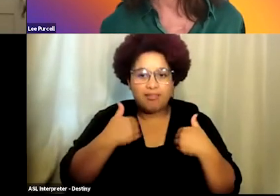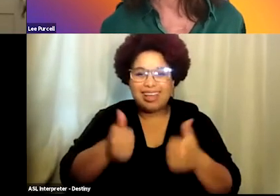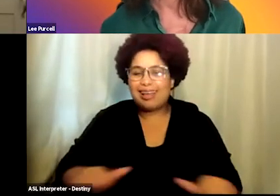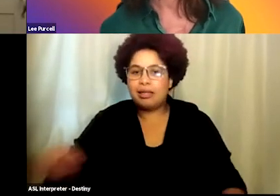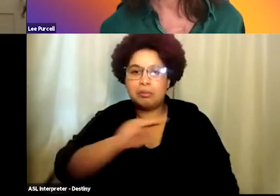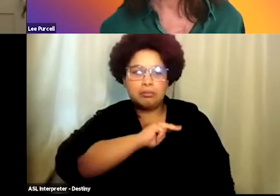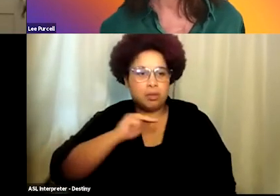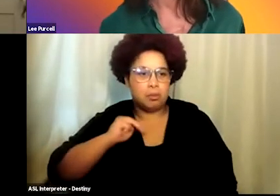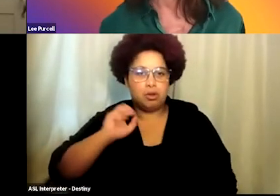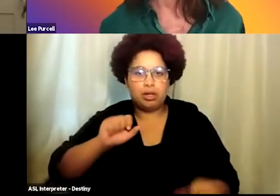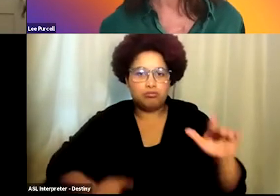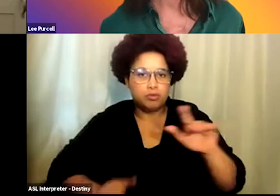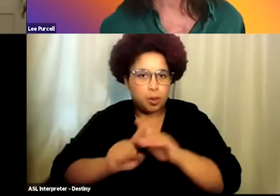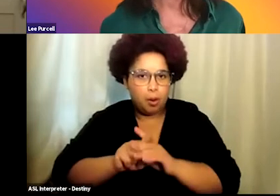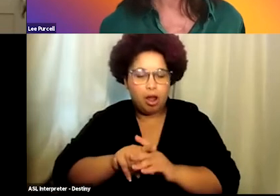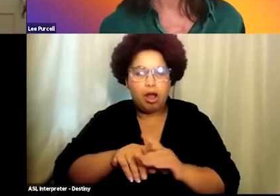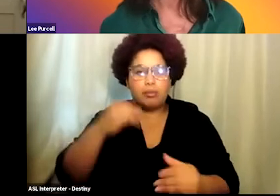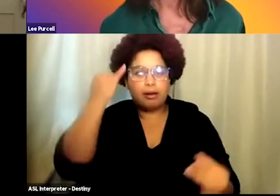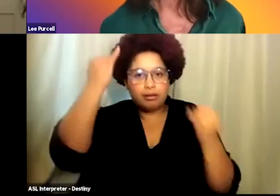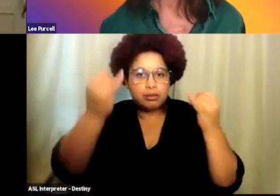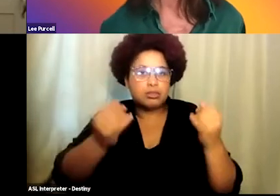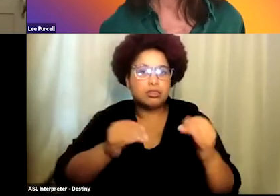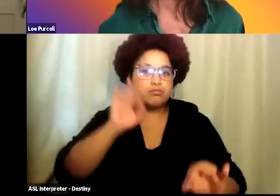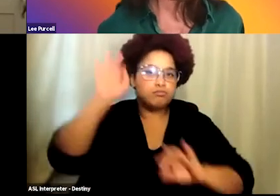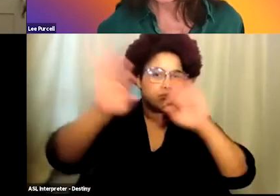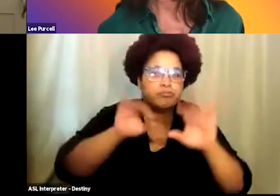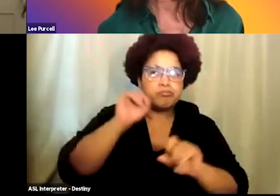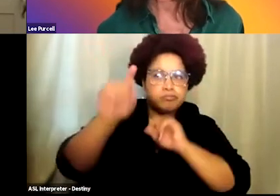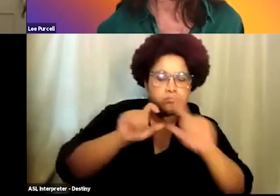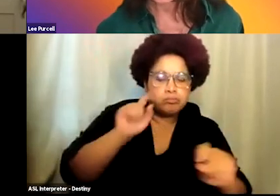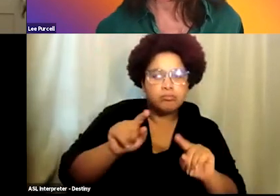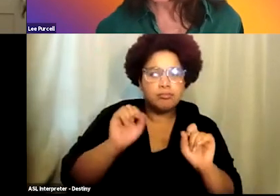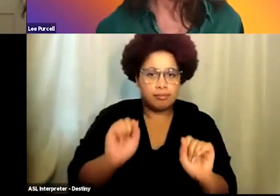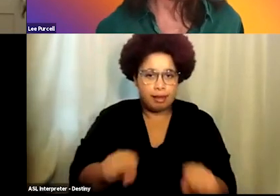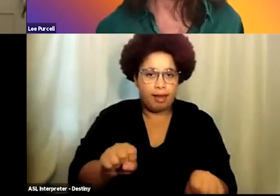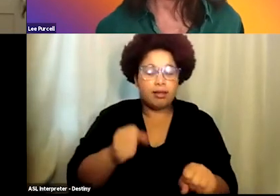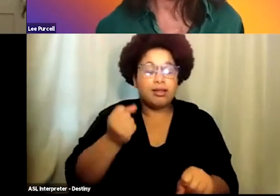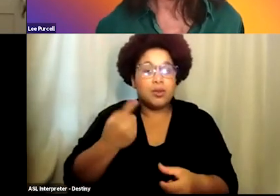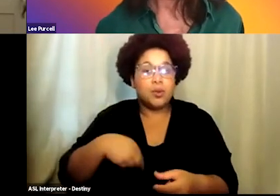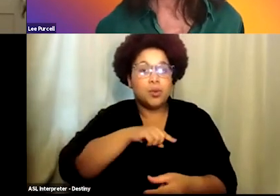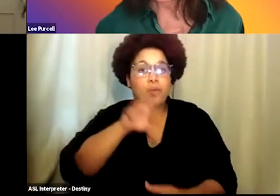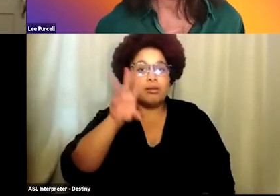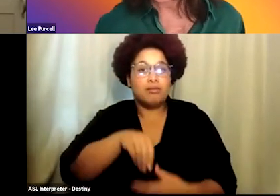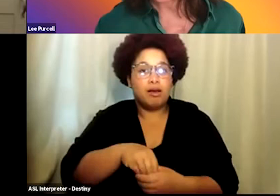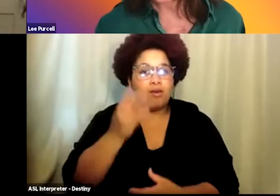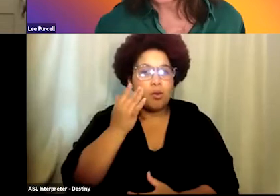member can show up and give ideas and ask questions. And so we did that because I wanted to